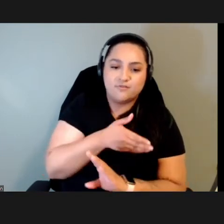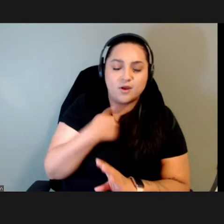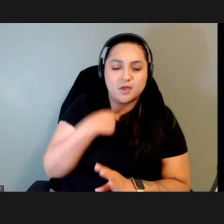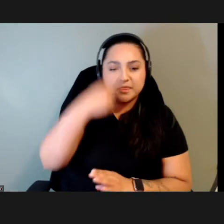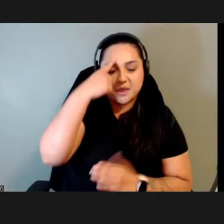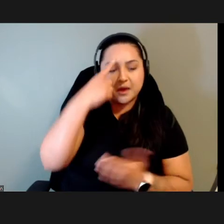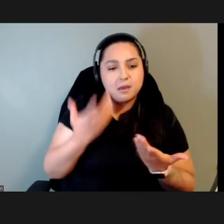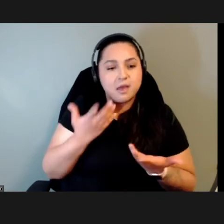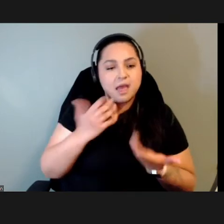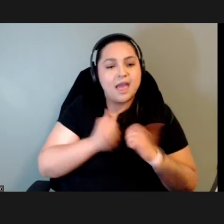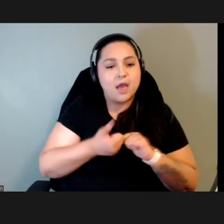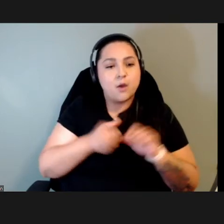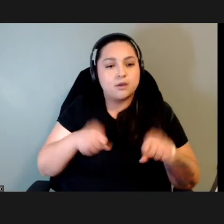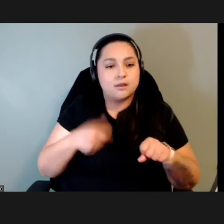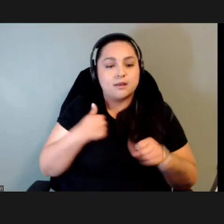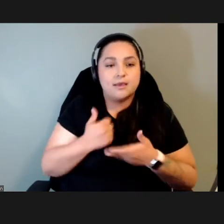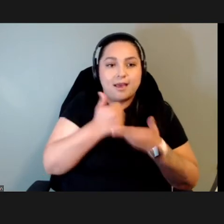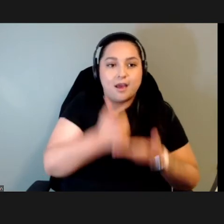in time?